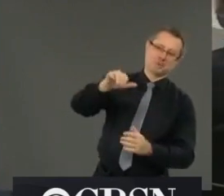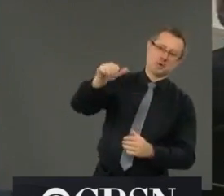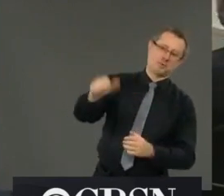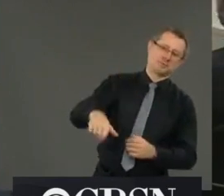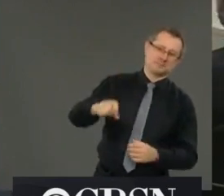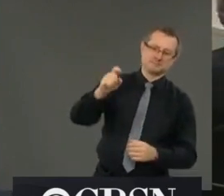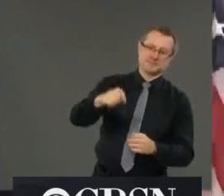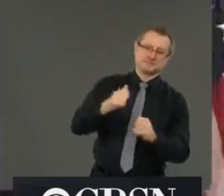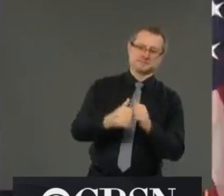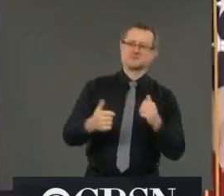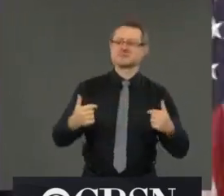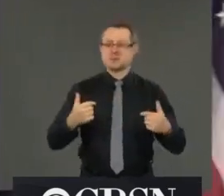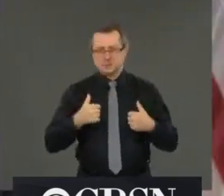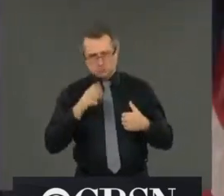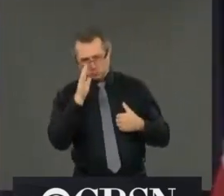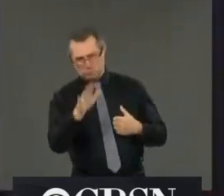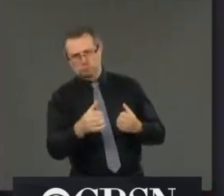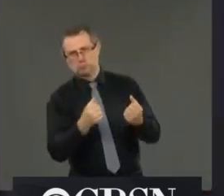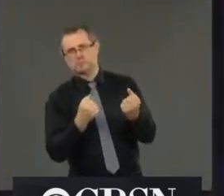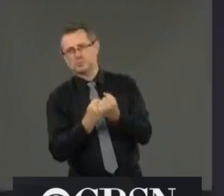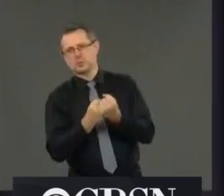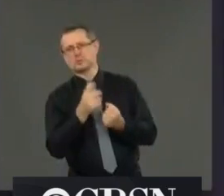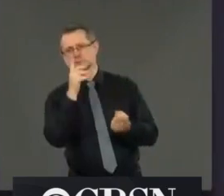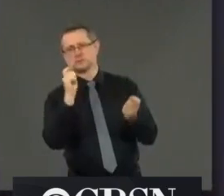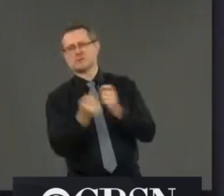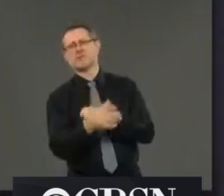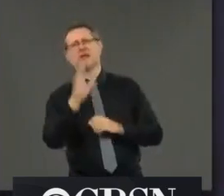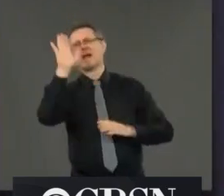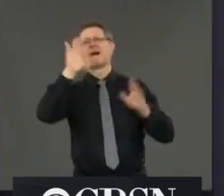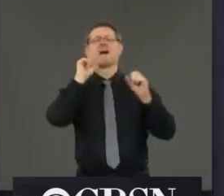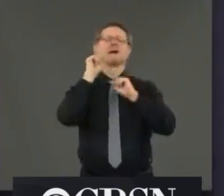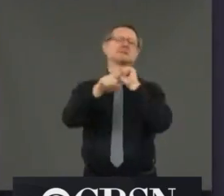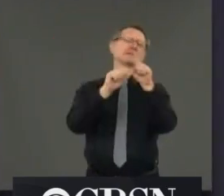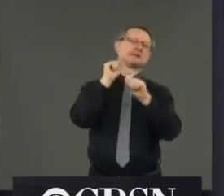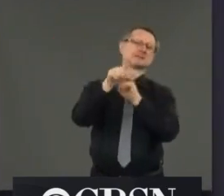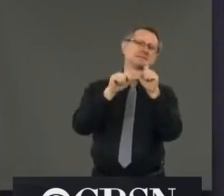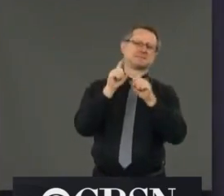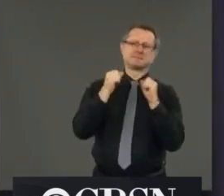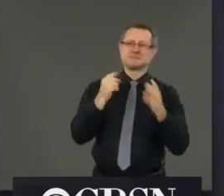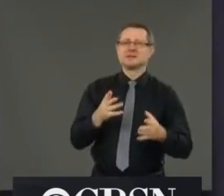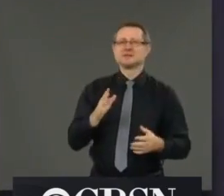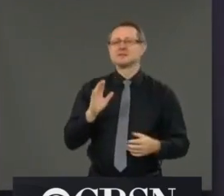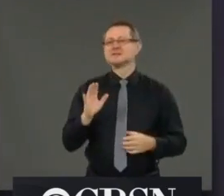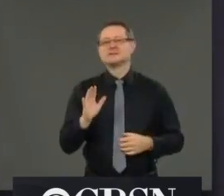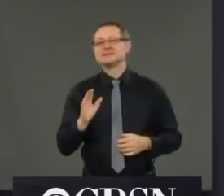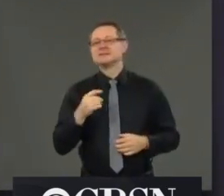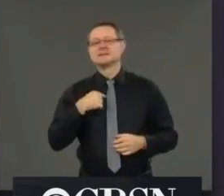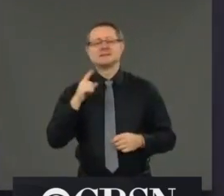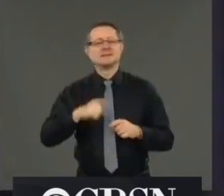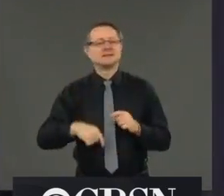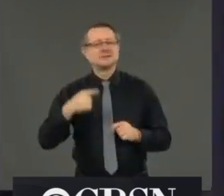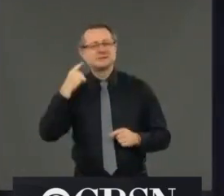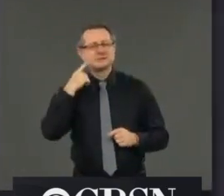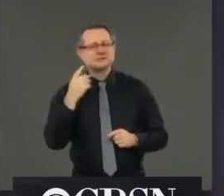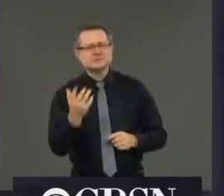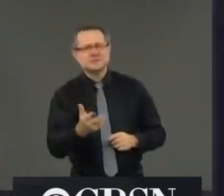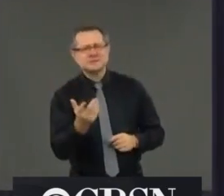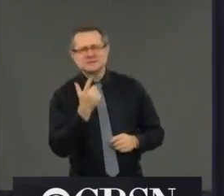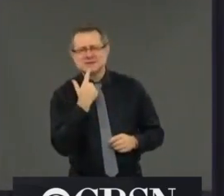I would support the legislative change. Talk about Cuomo. Why hasn't Cuomo What's wrong with?